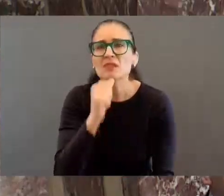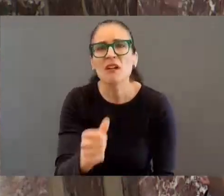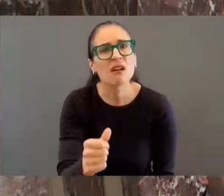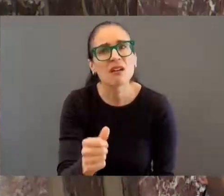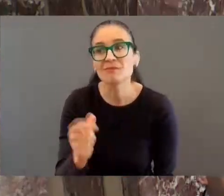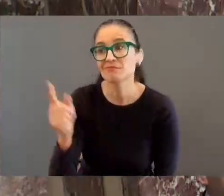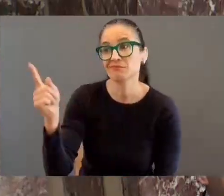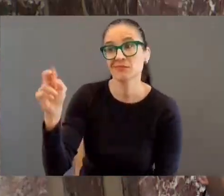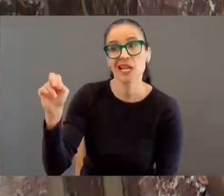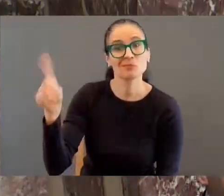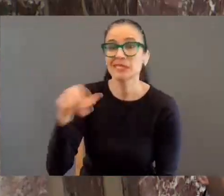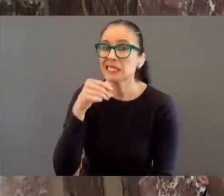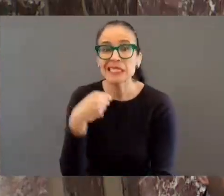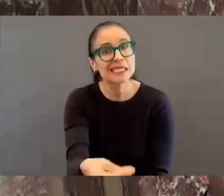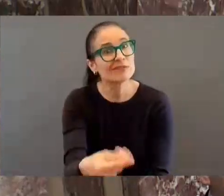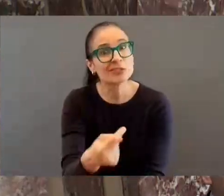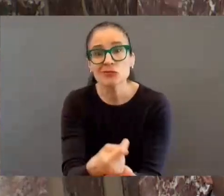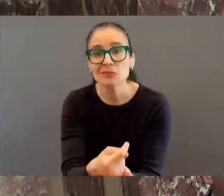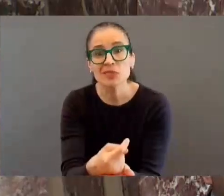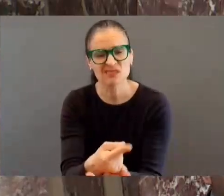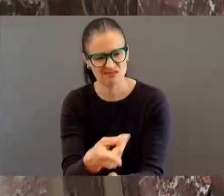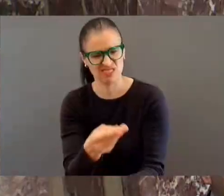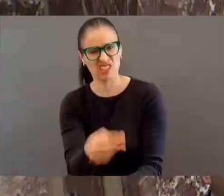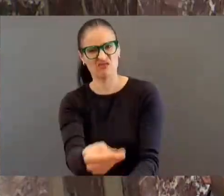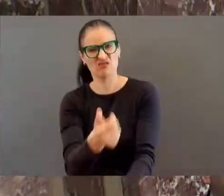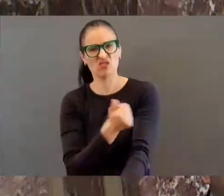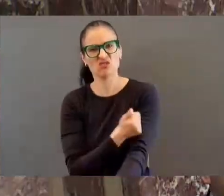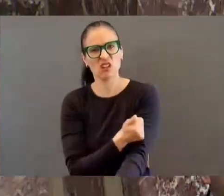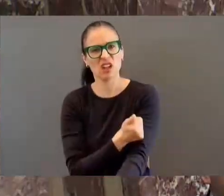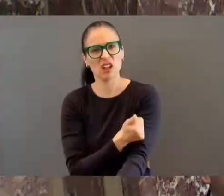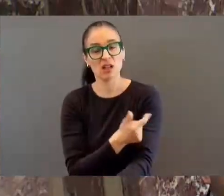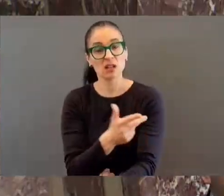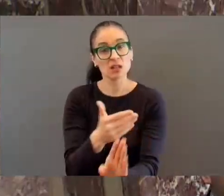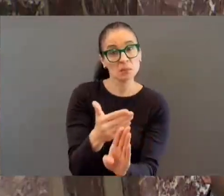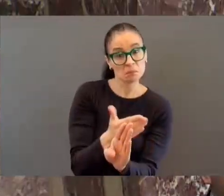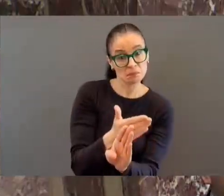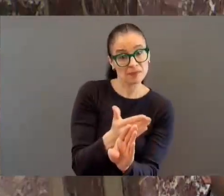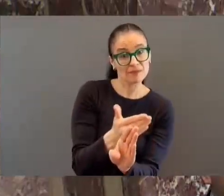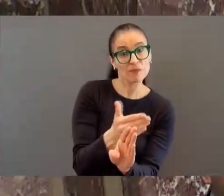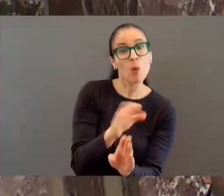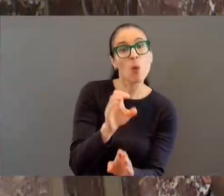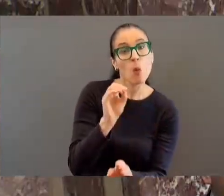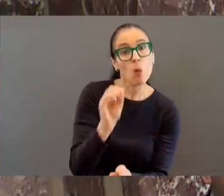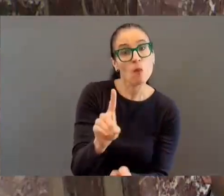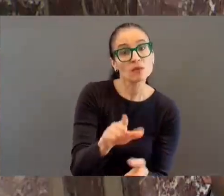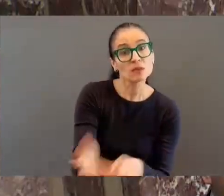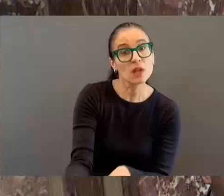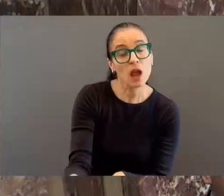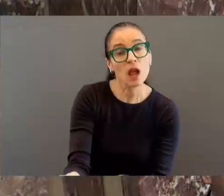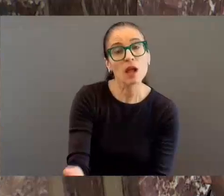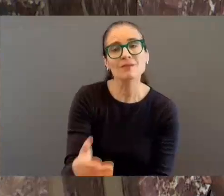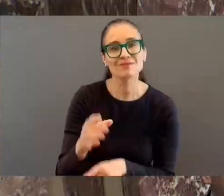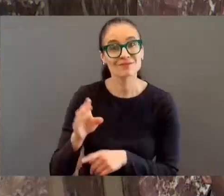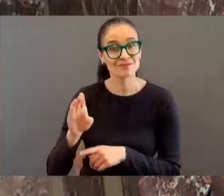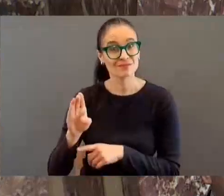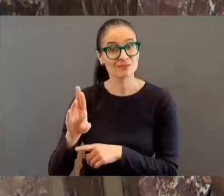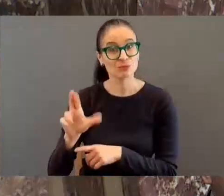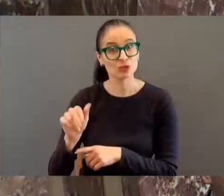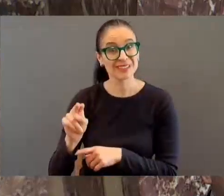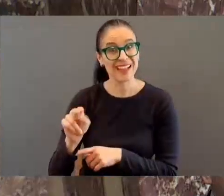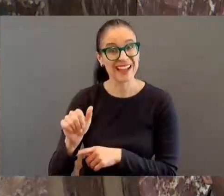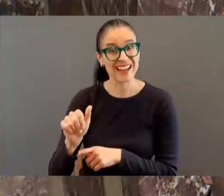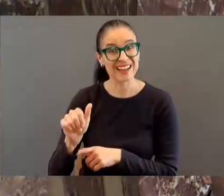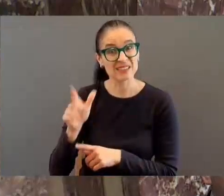Before she died of an overdose, Brianna's parents saw her go to an NDP drug